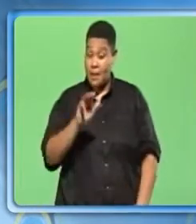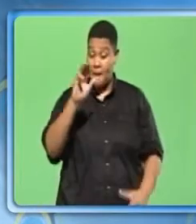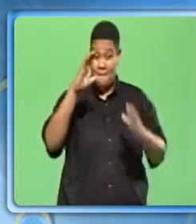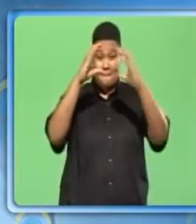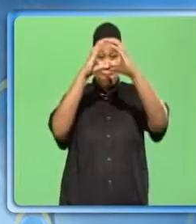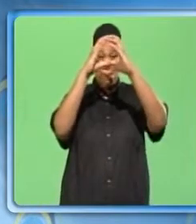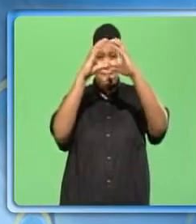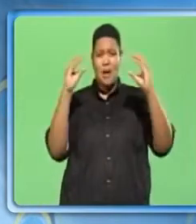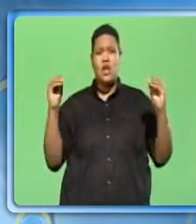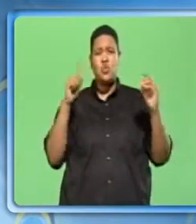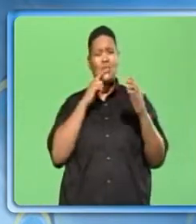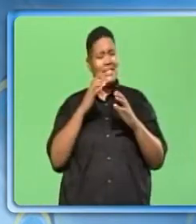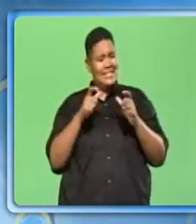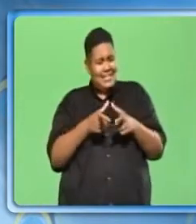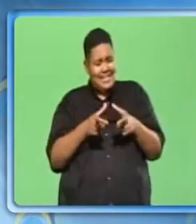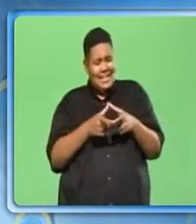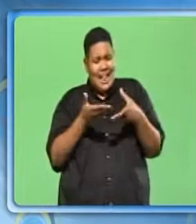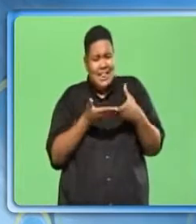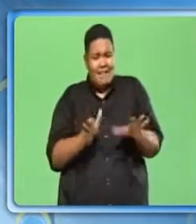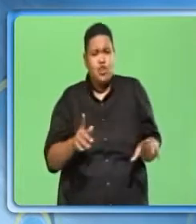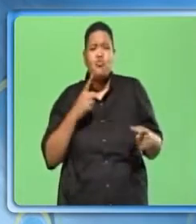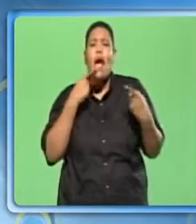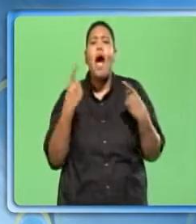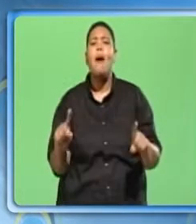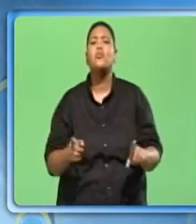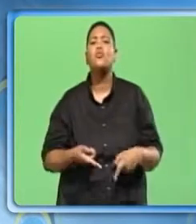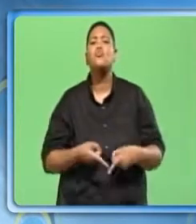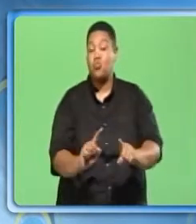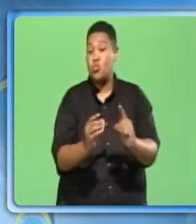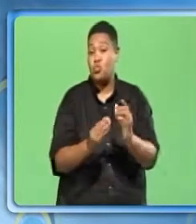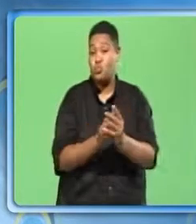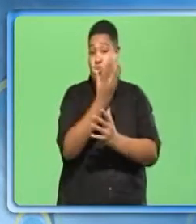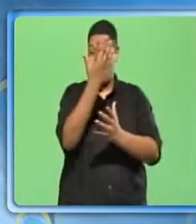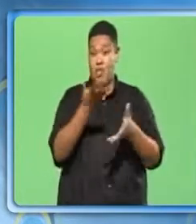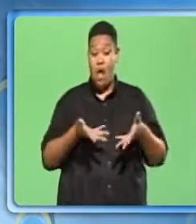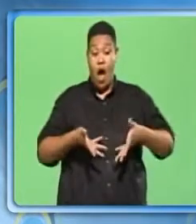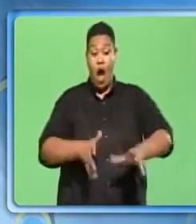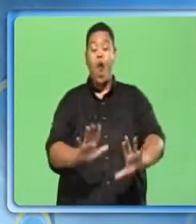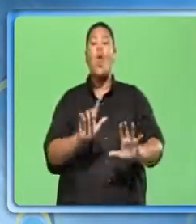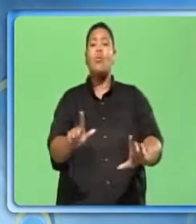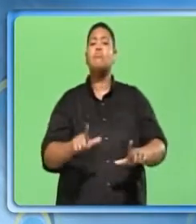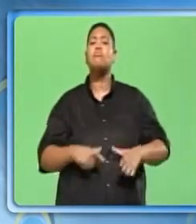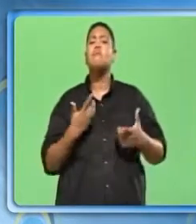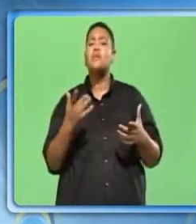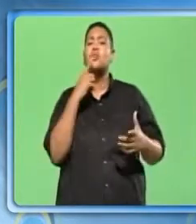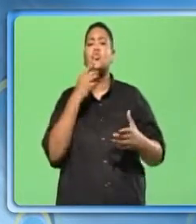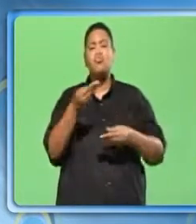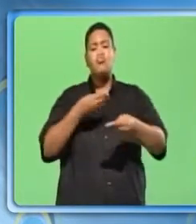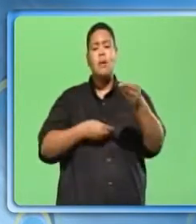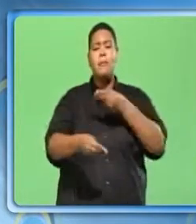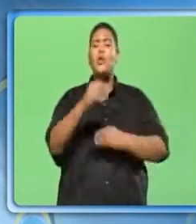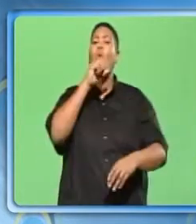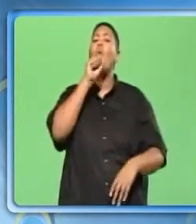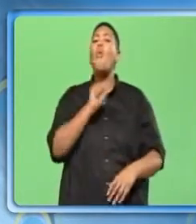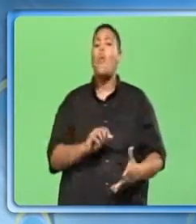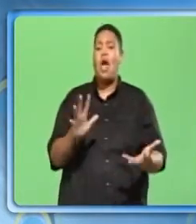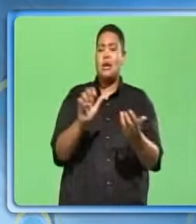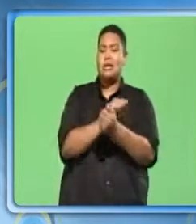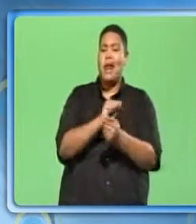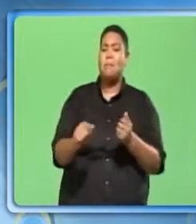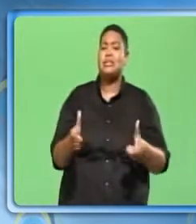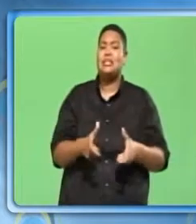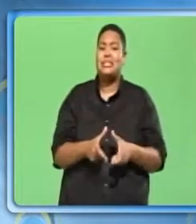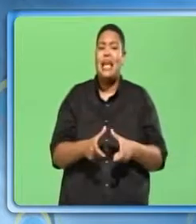Mitosis is the cell division that occurs during growth. It allows an organism to replace old or damaged cells and is